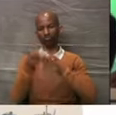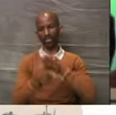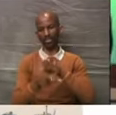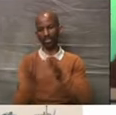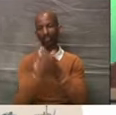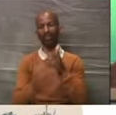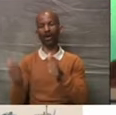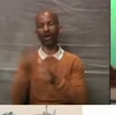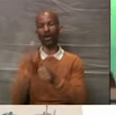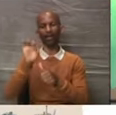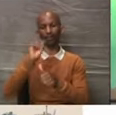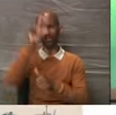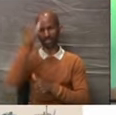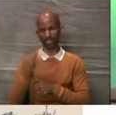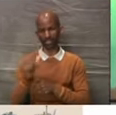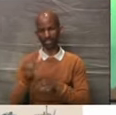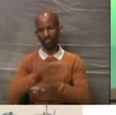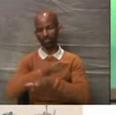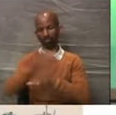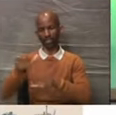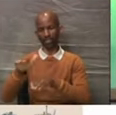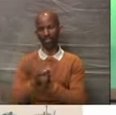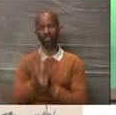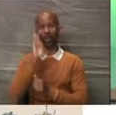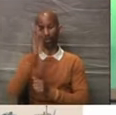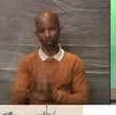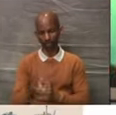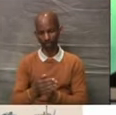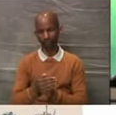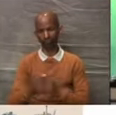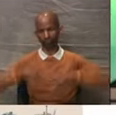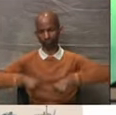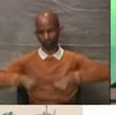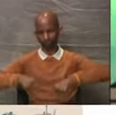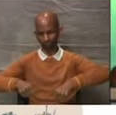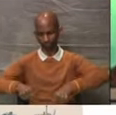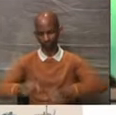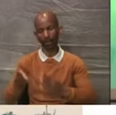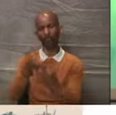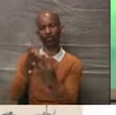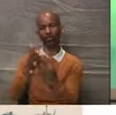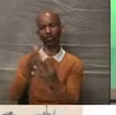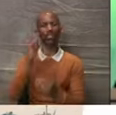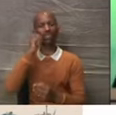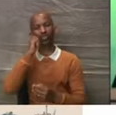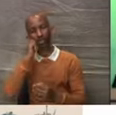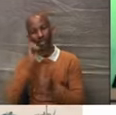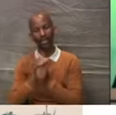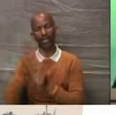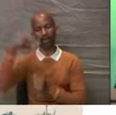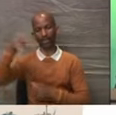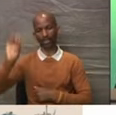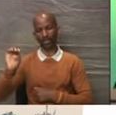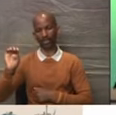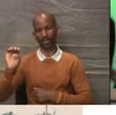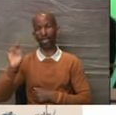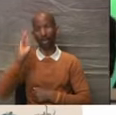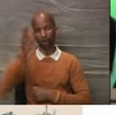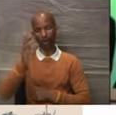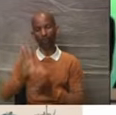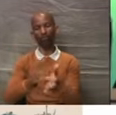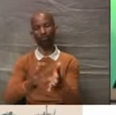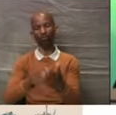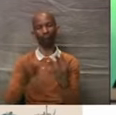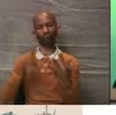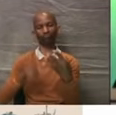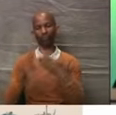a high-capacity freight rail that will be constructed between Tshwane and Port Elizabeth will be launched